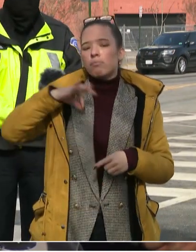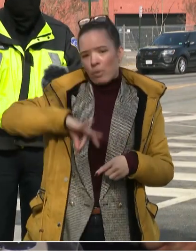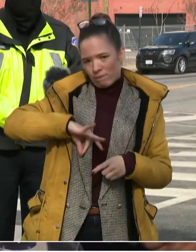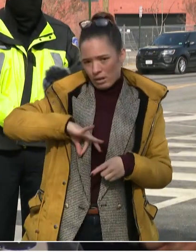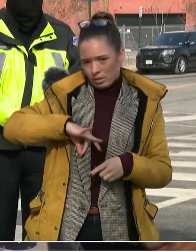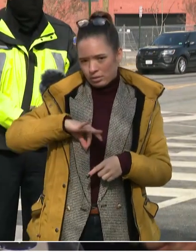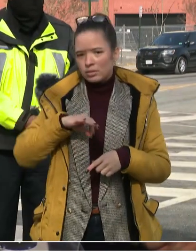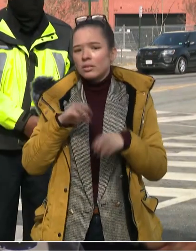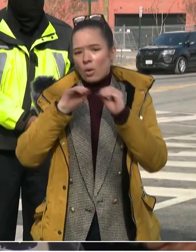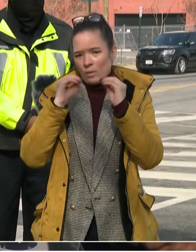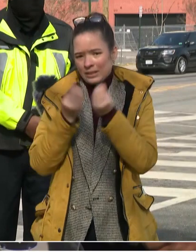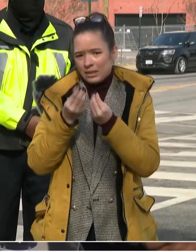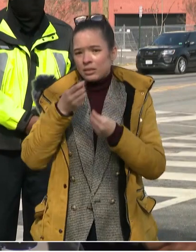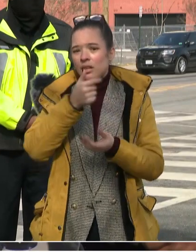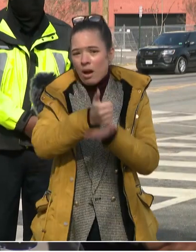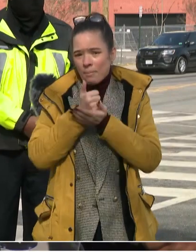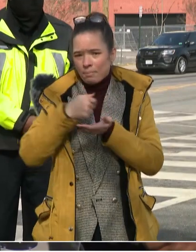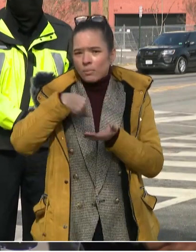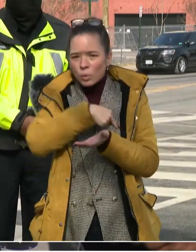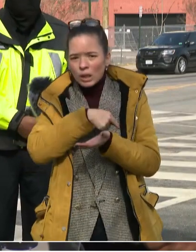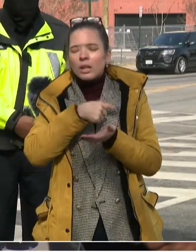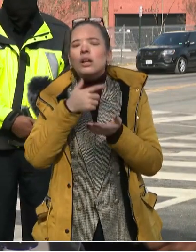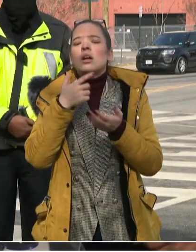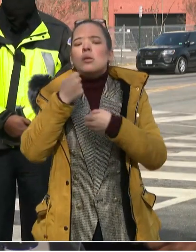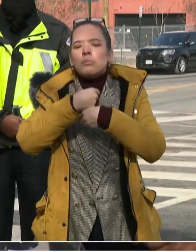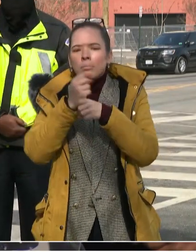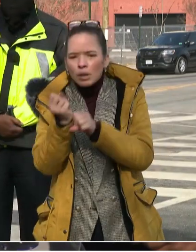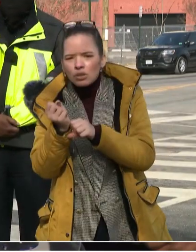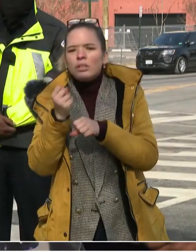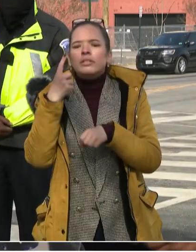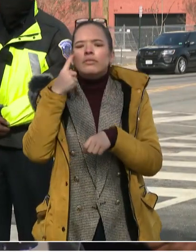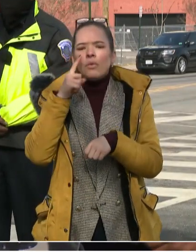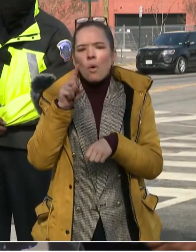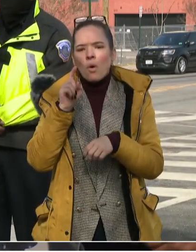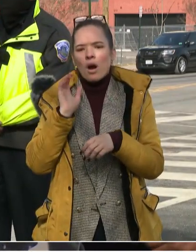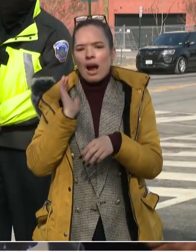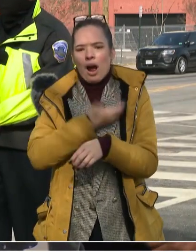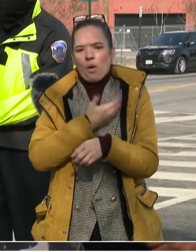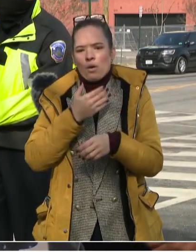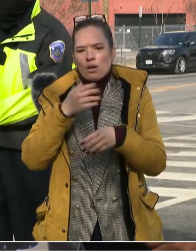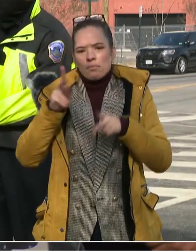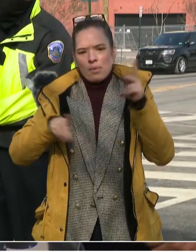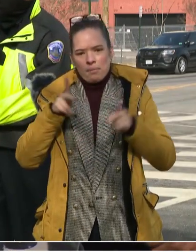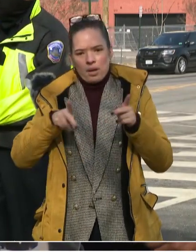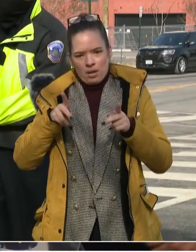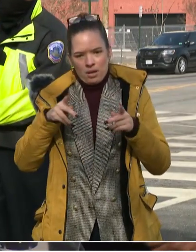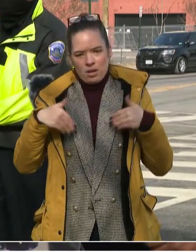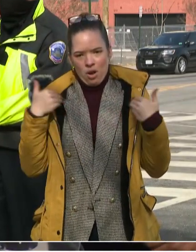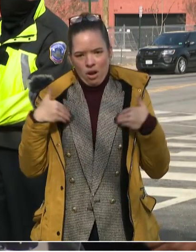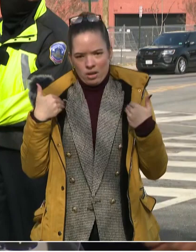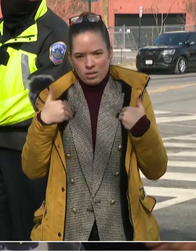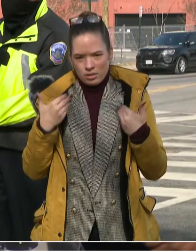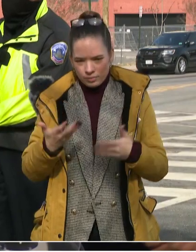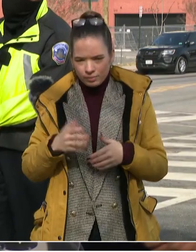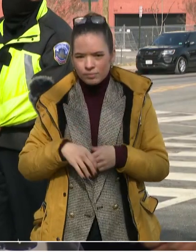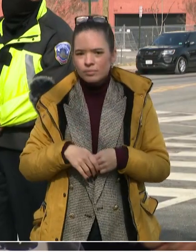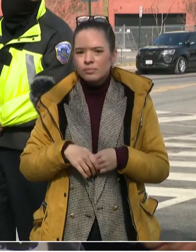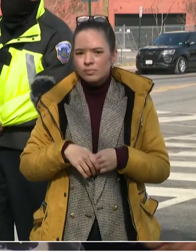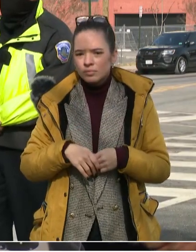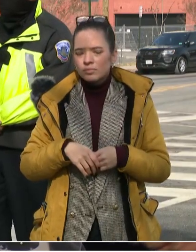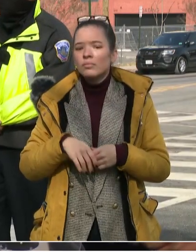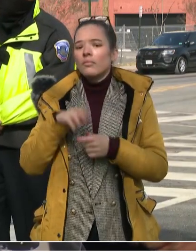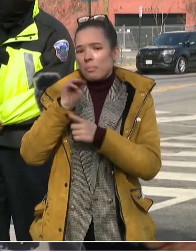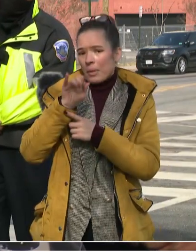greater programming for our youth. And so what we are doing is everything in our power. I know the mayor is doing everything in her power as well